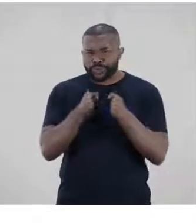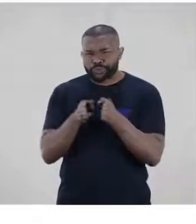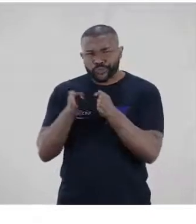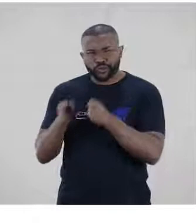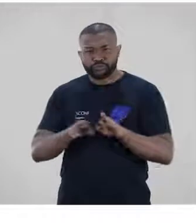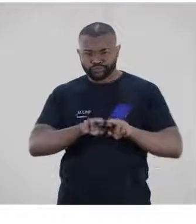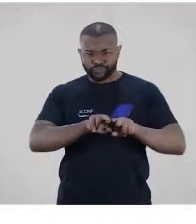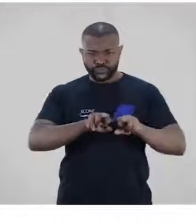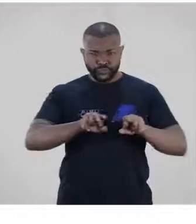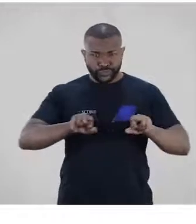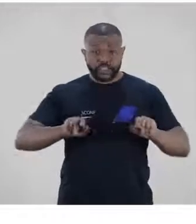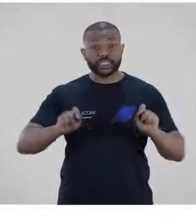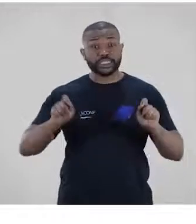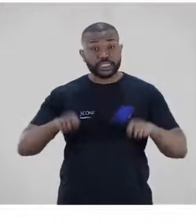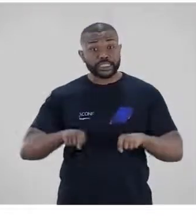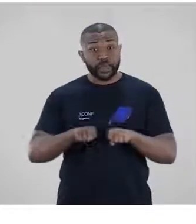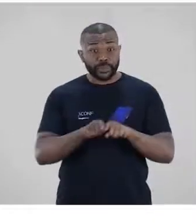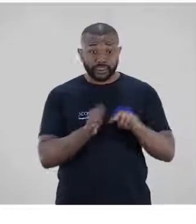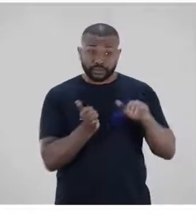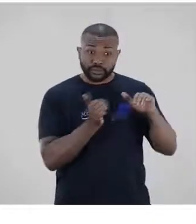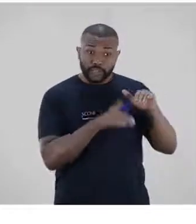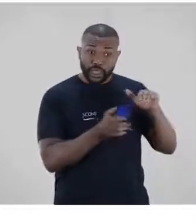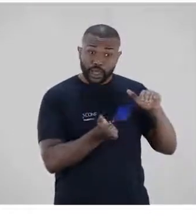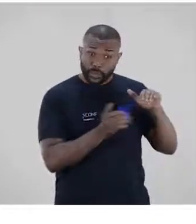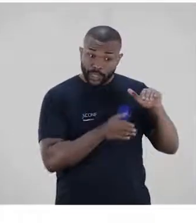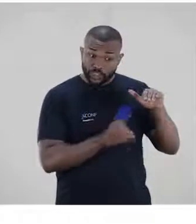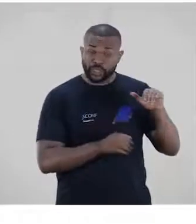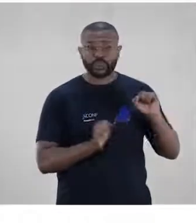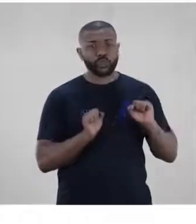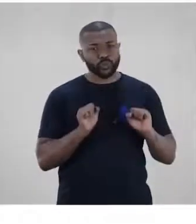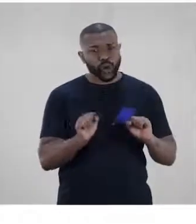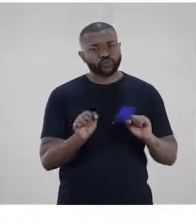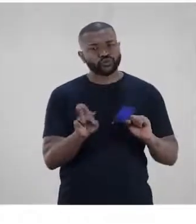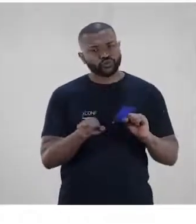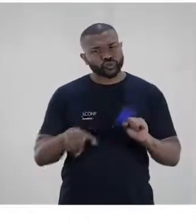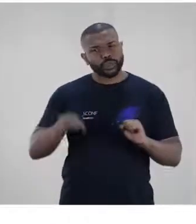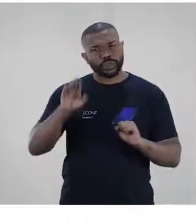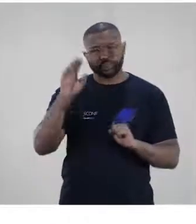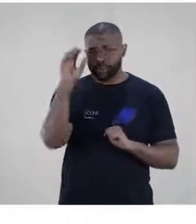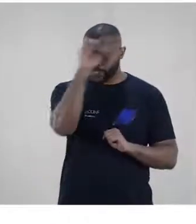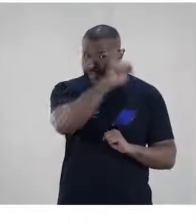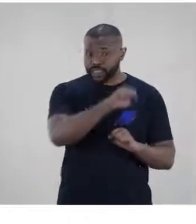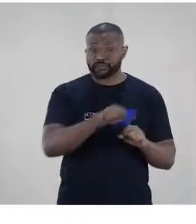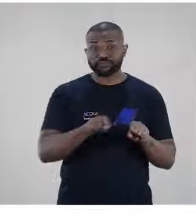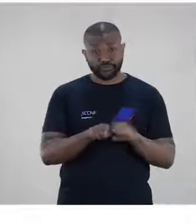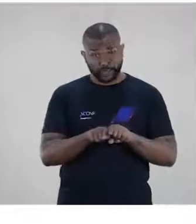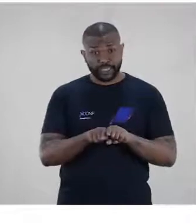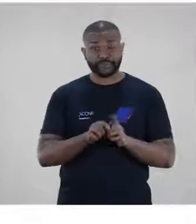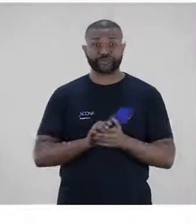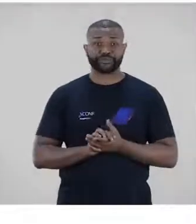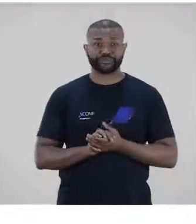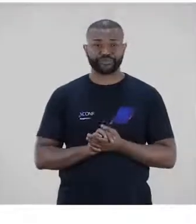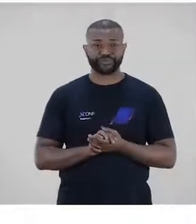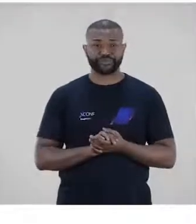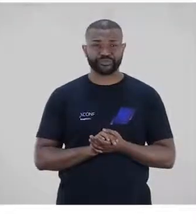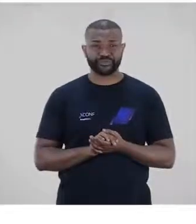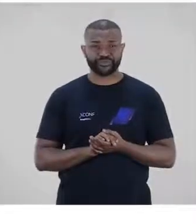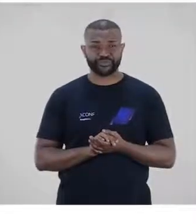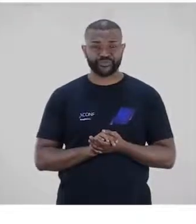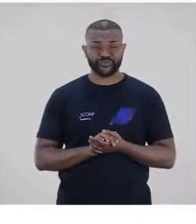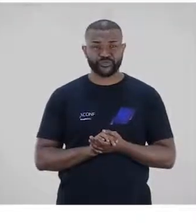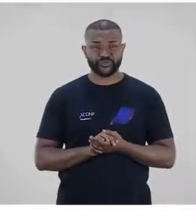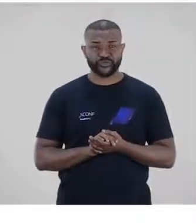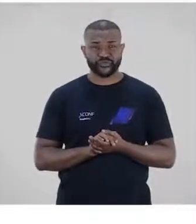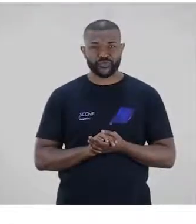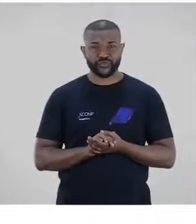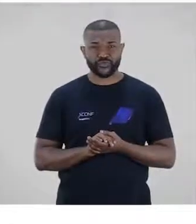because that's best, suited for our, let's say, machine learning kind of access models. And for that domain,